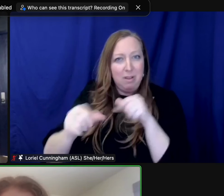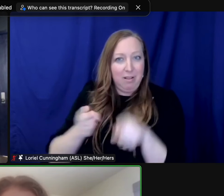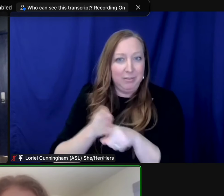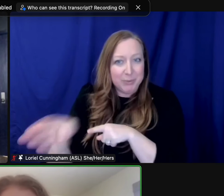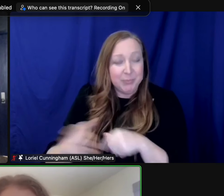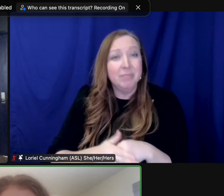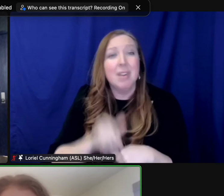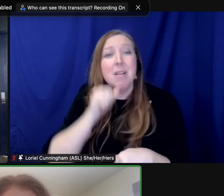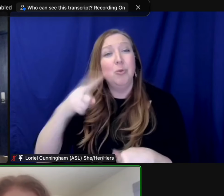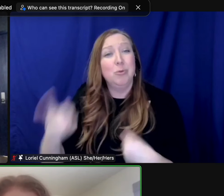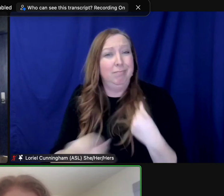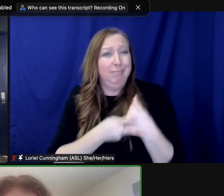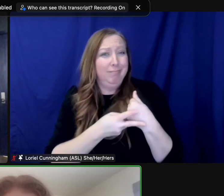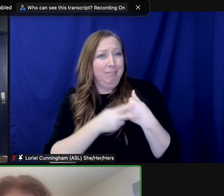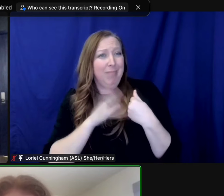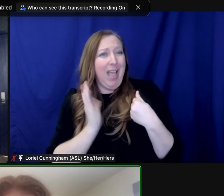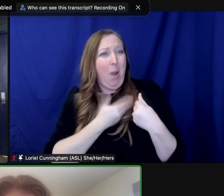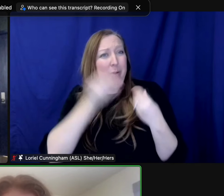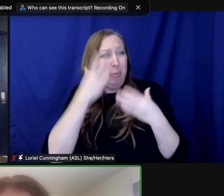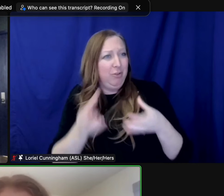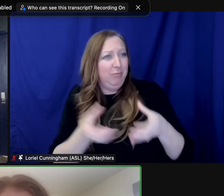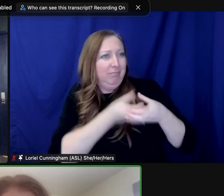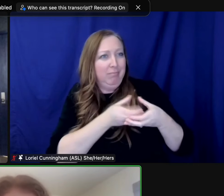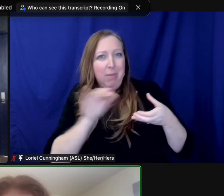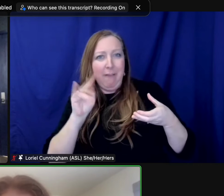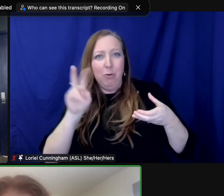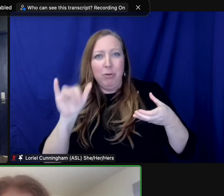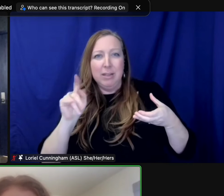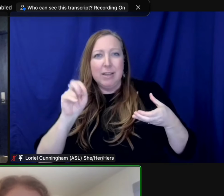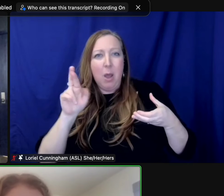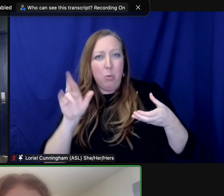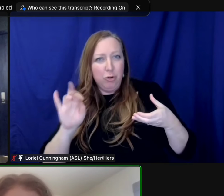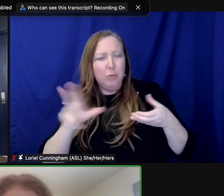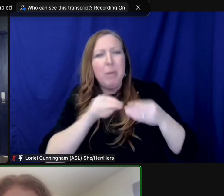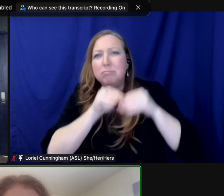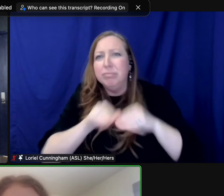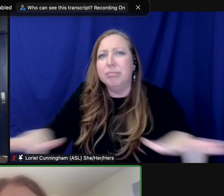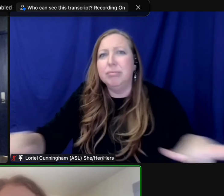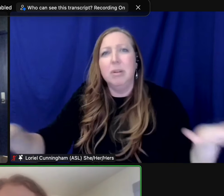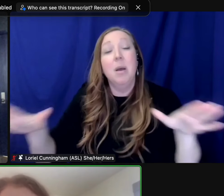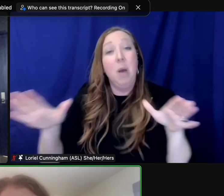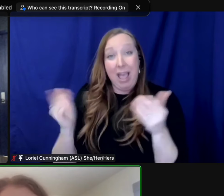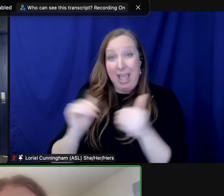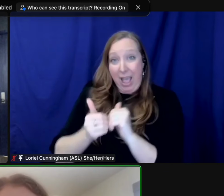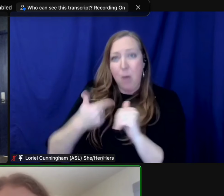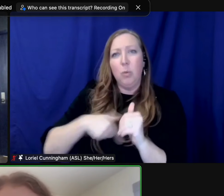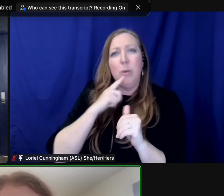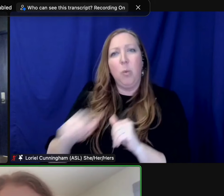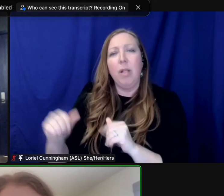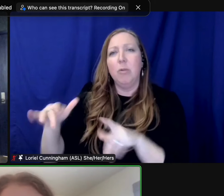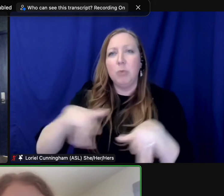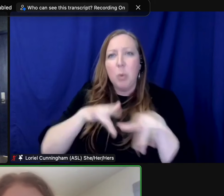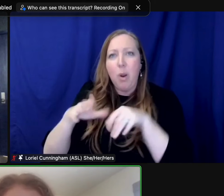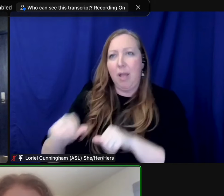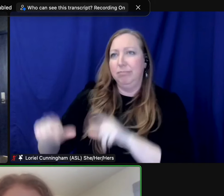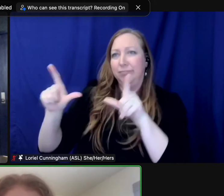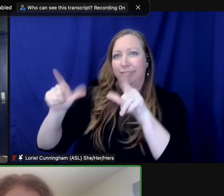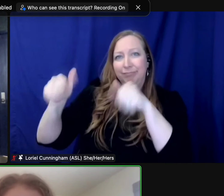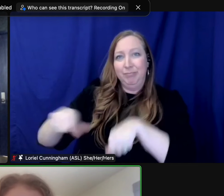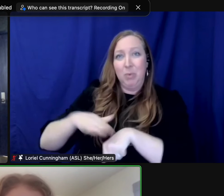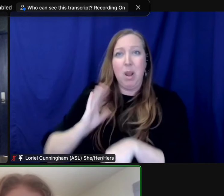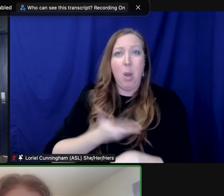tower, we plan to make these talks publicly available with closed captioning, with the consent of our speakers, on our website for this talk series and on the website